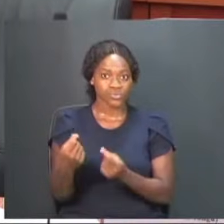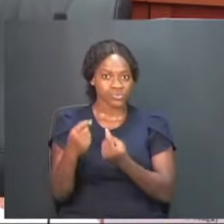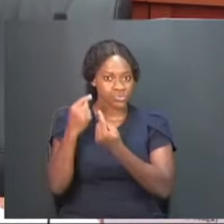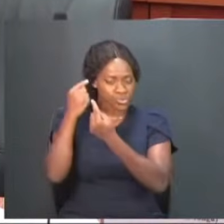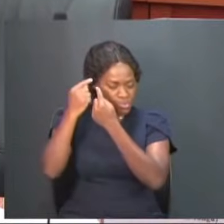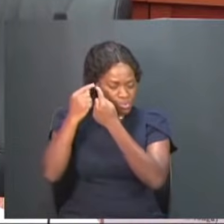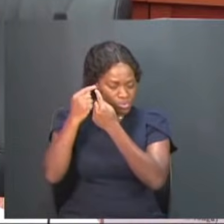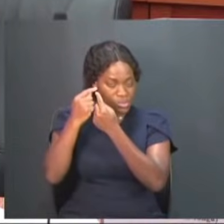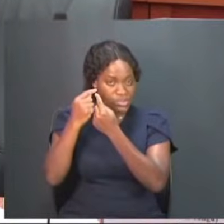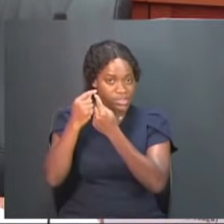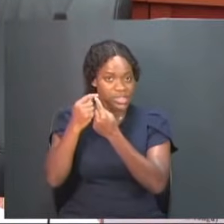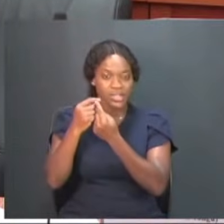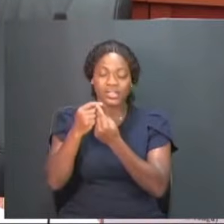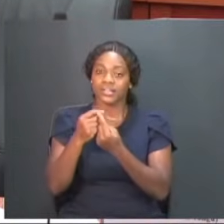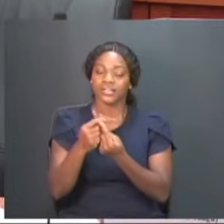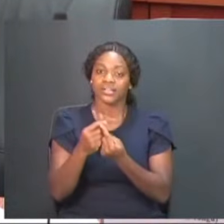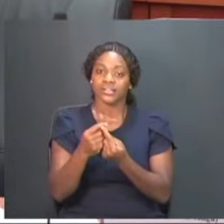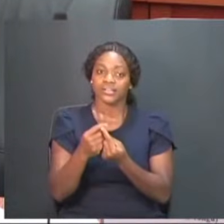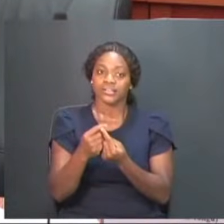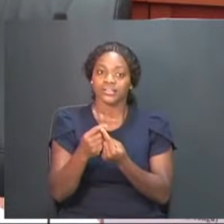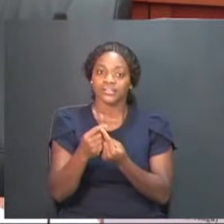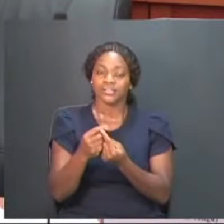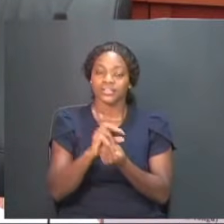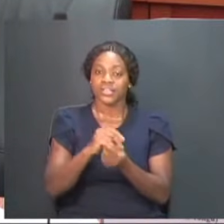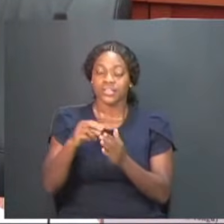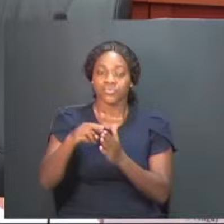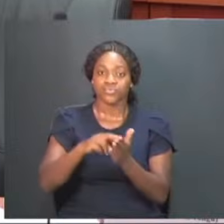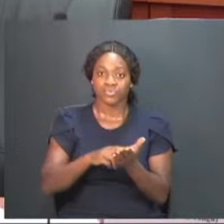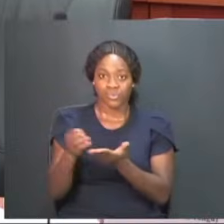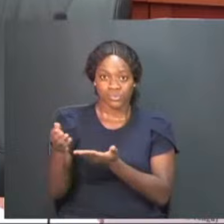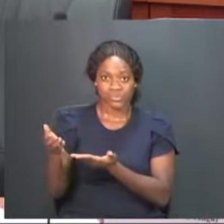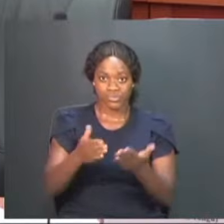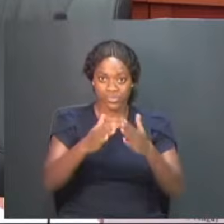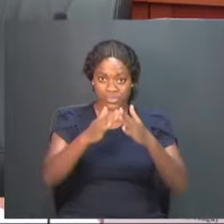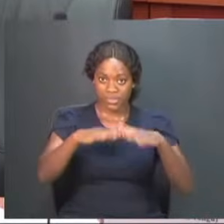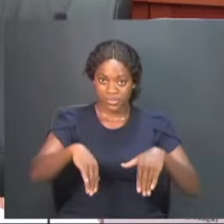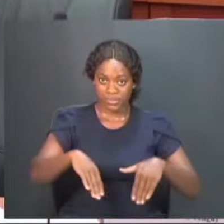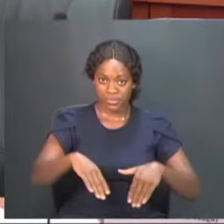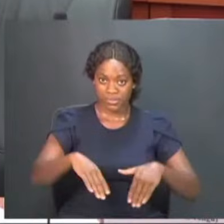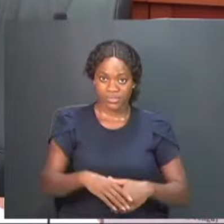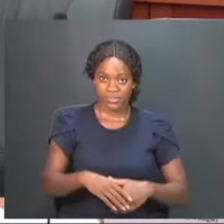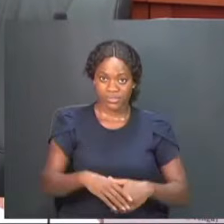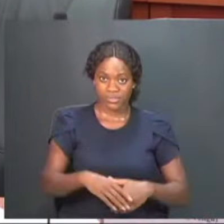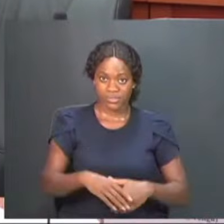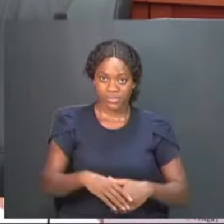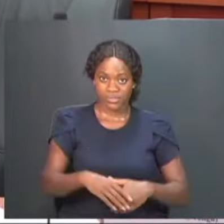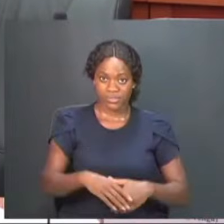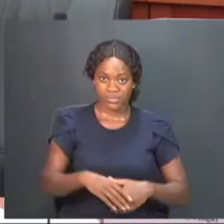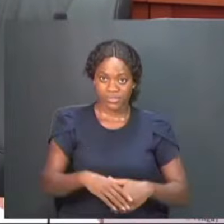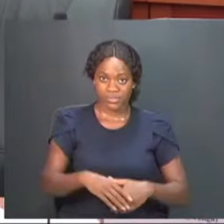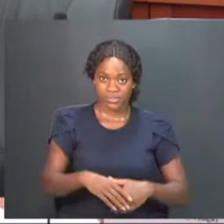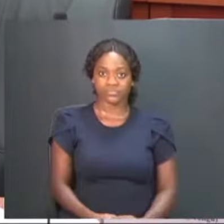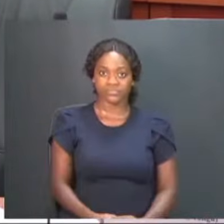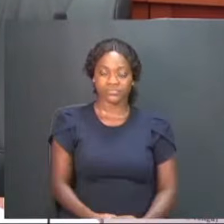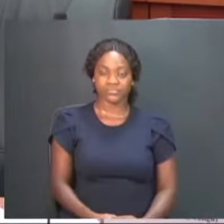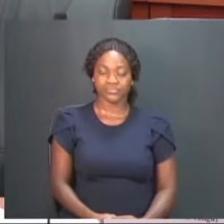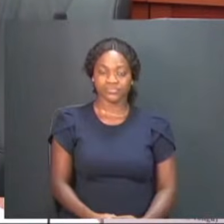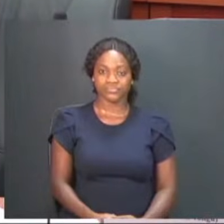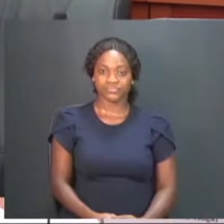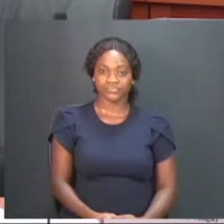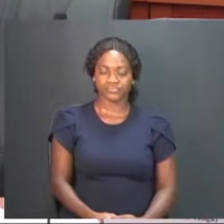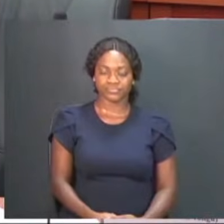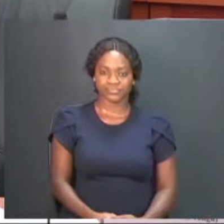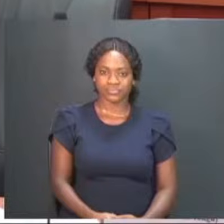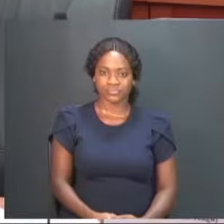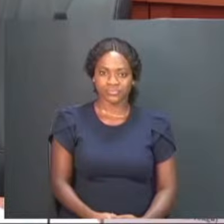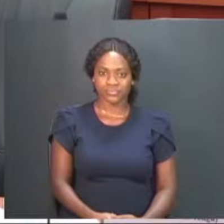consideration and to report to this House. Mr. Speaker, the reason for the withdrawal